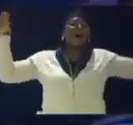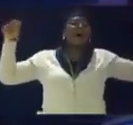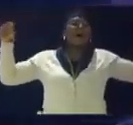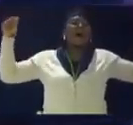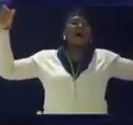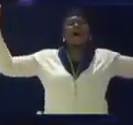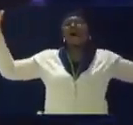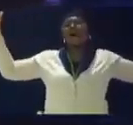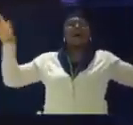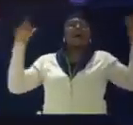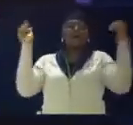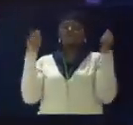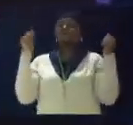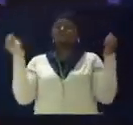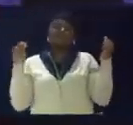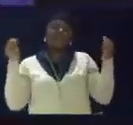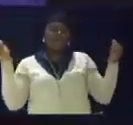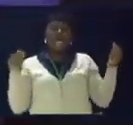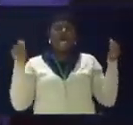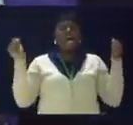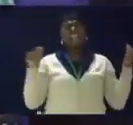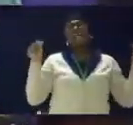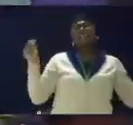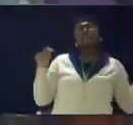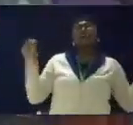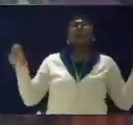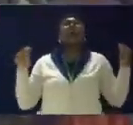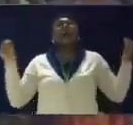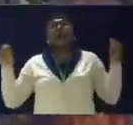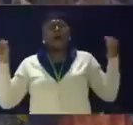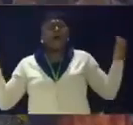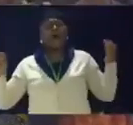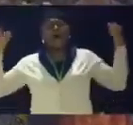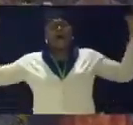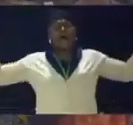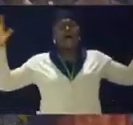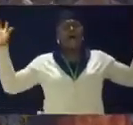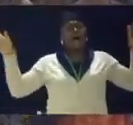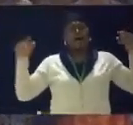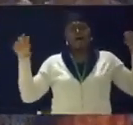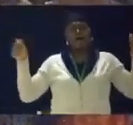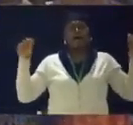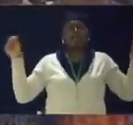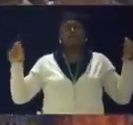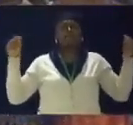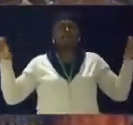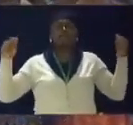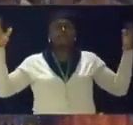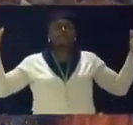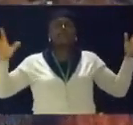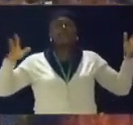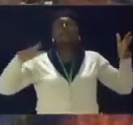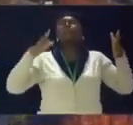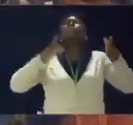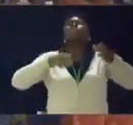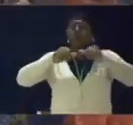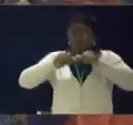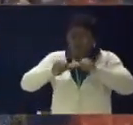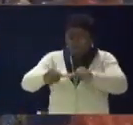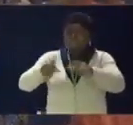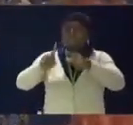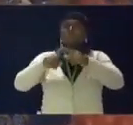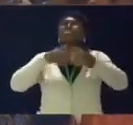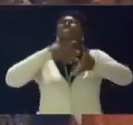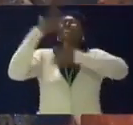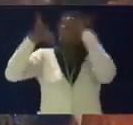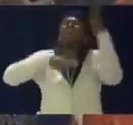Yeah. So go ahead and shout the